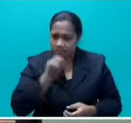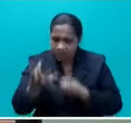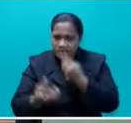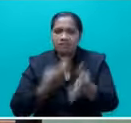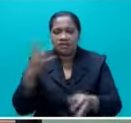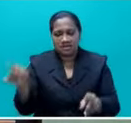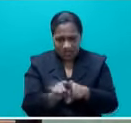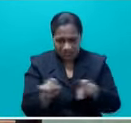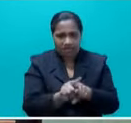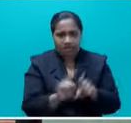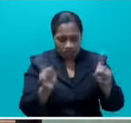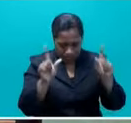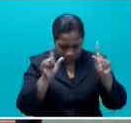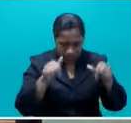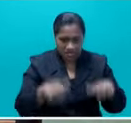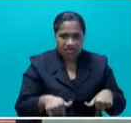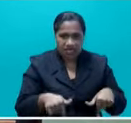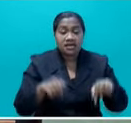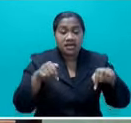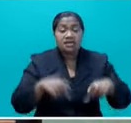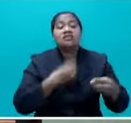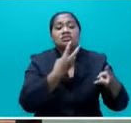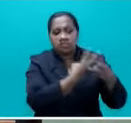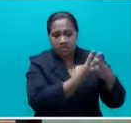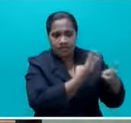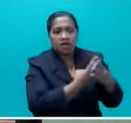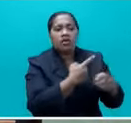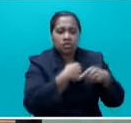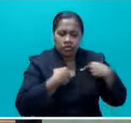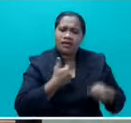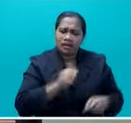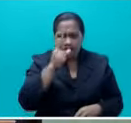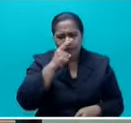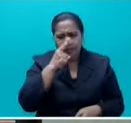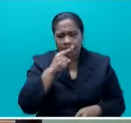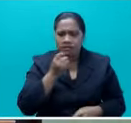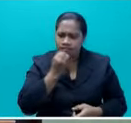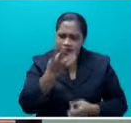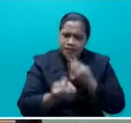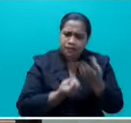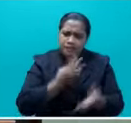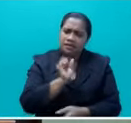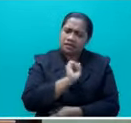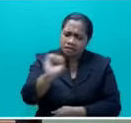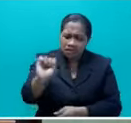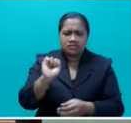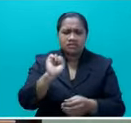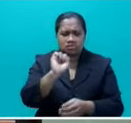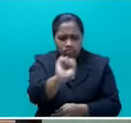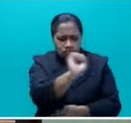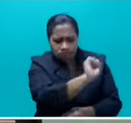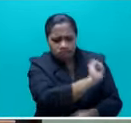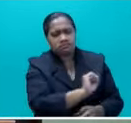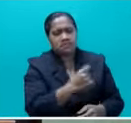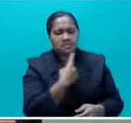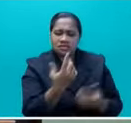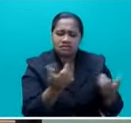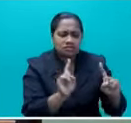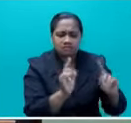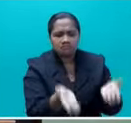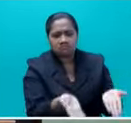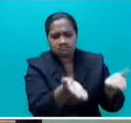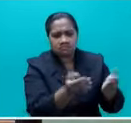This is Sodelpa. We allow people to have their say on matters that we know they are